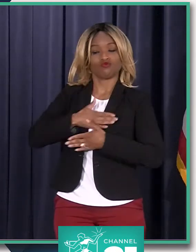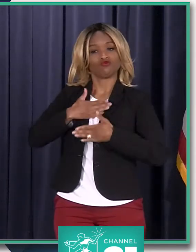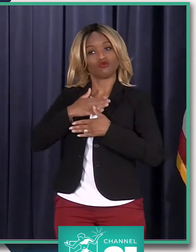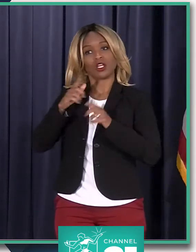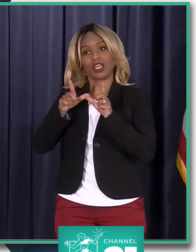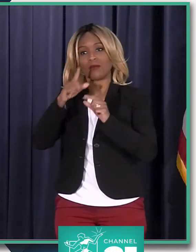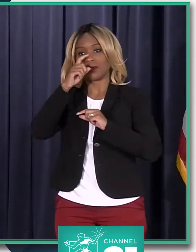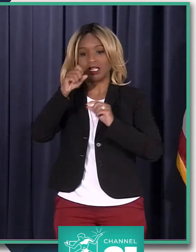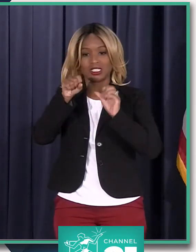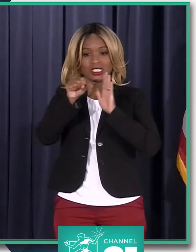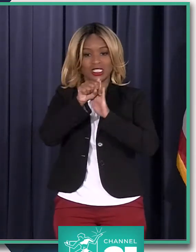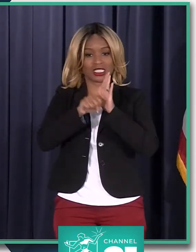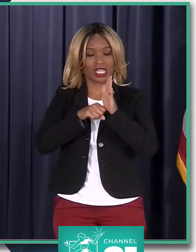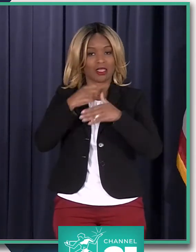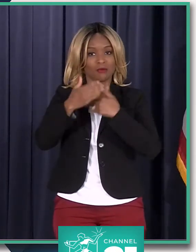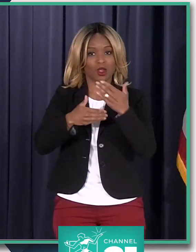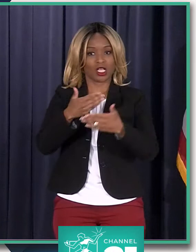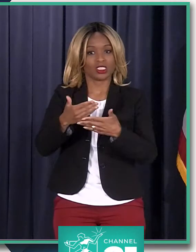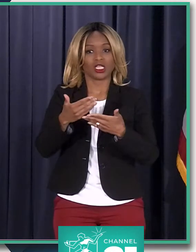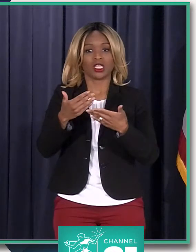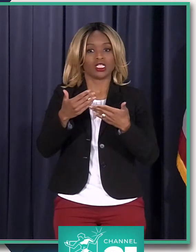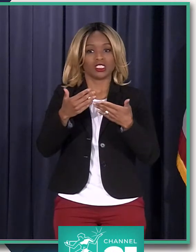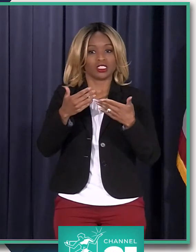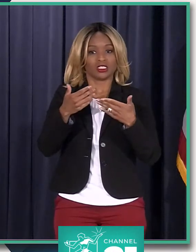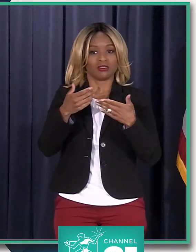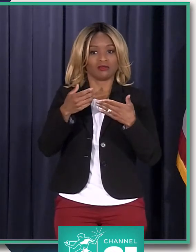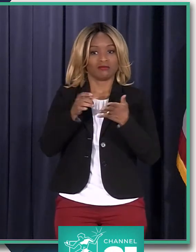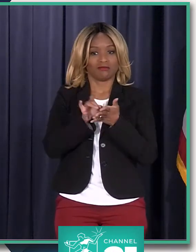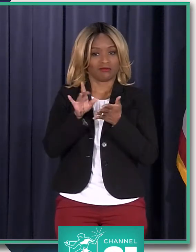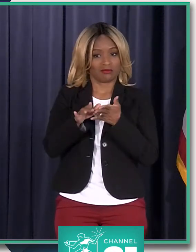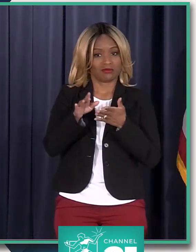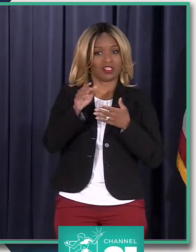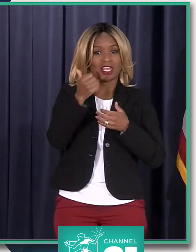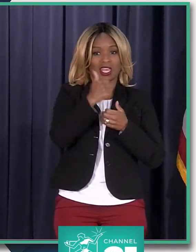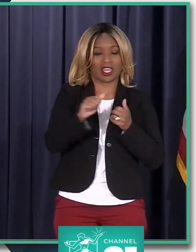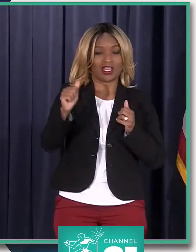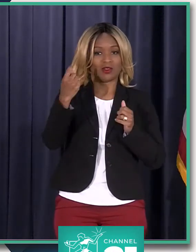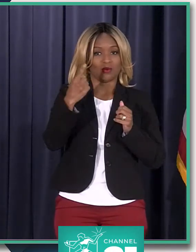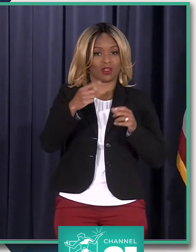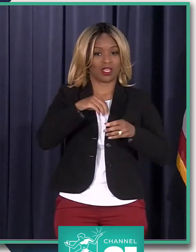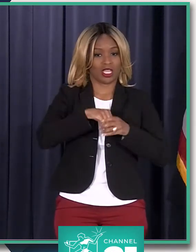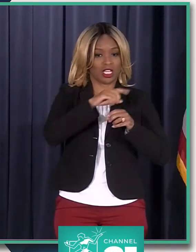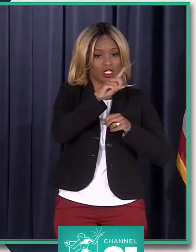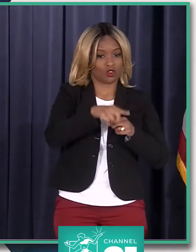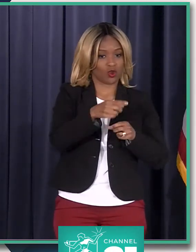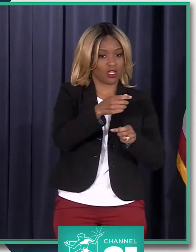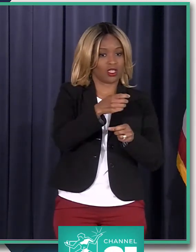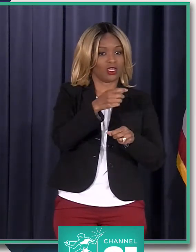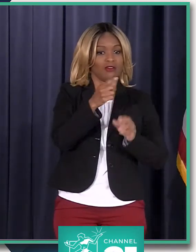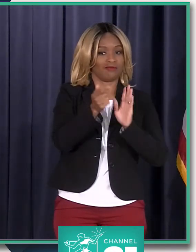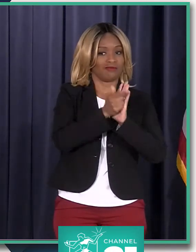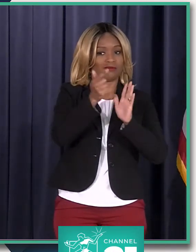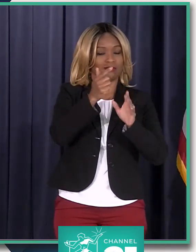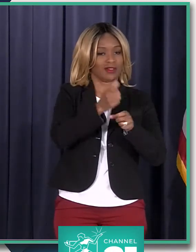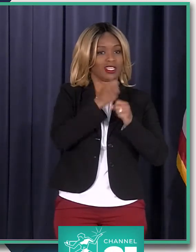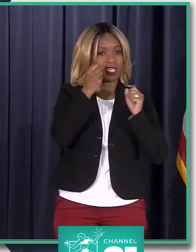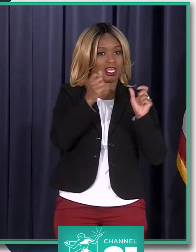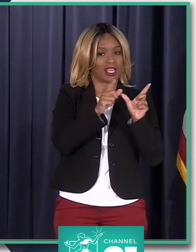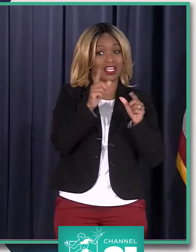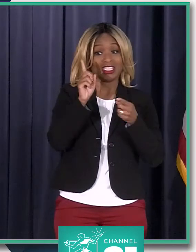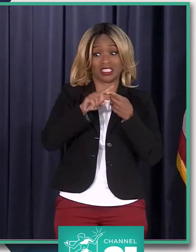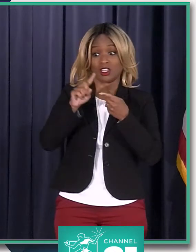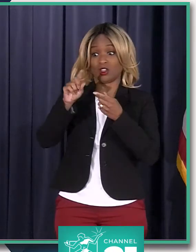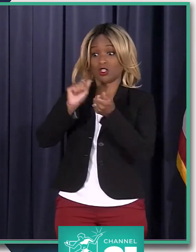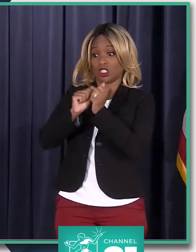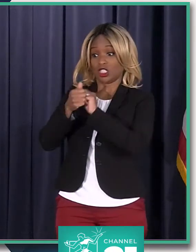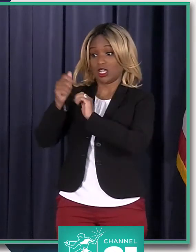state process effectively excludes any Detroiters from getting a license, and we're taking the position that until the state changes that policy and